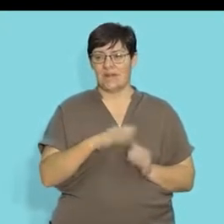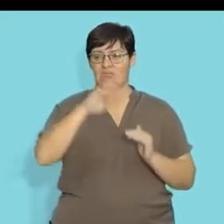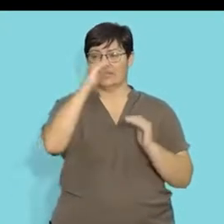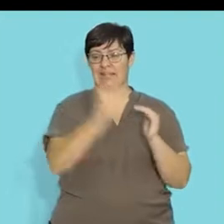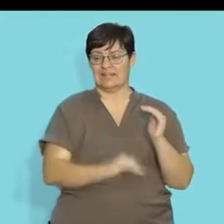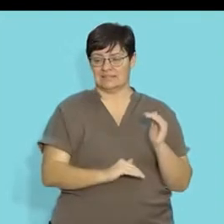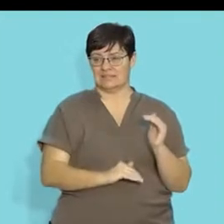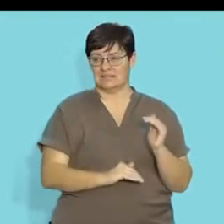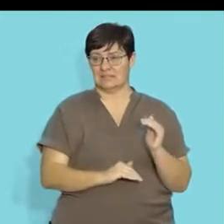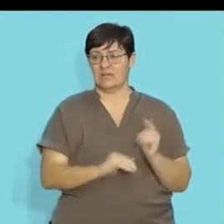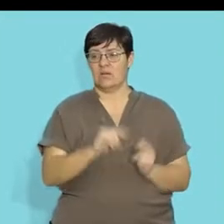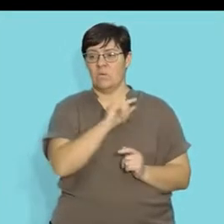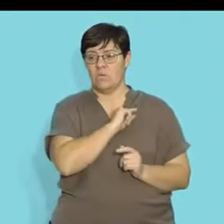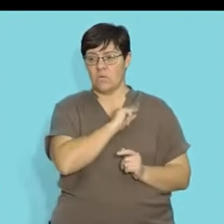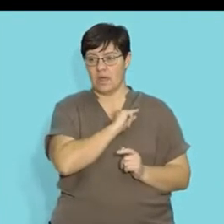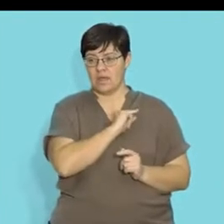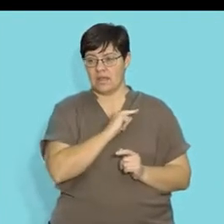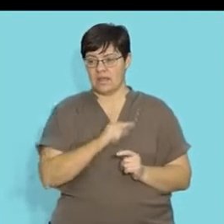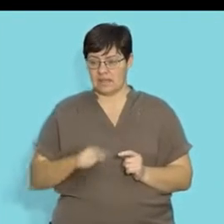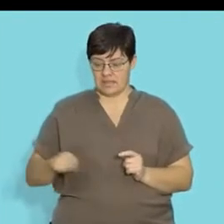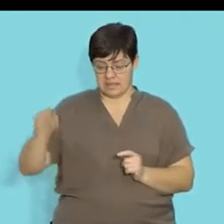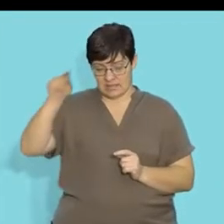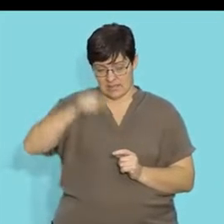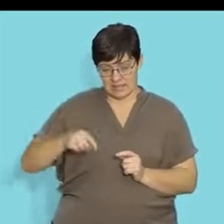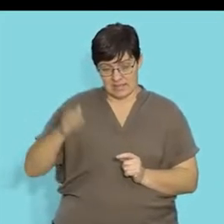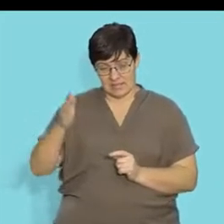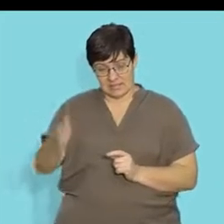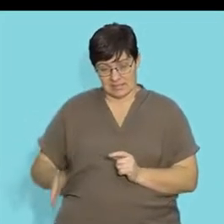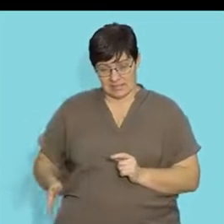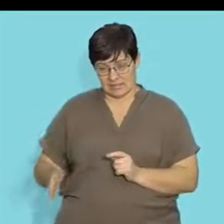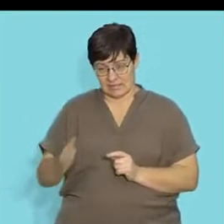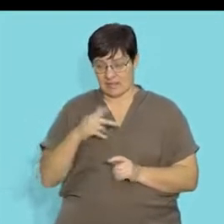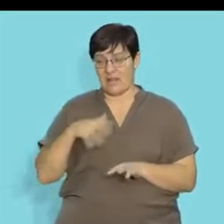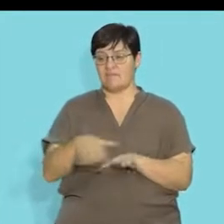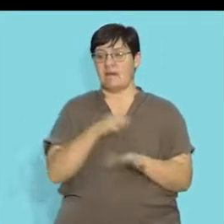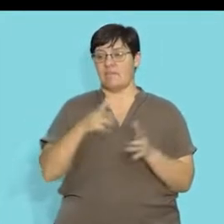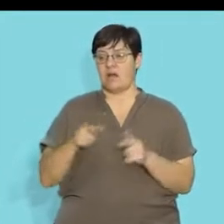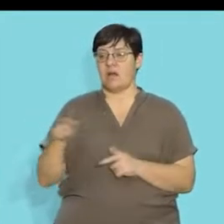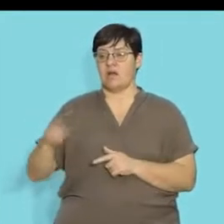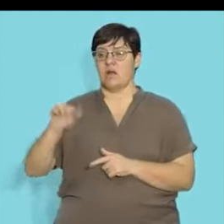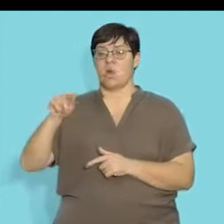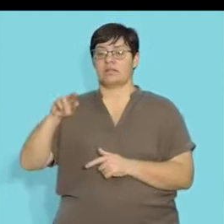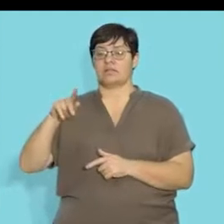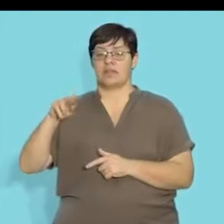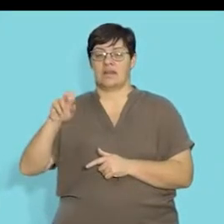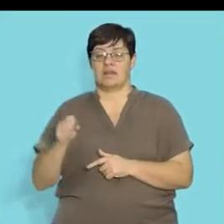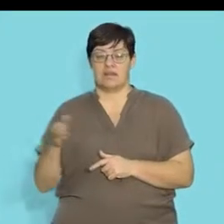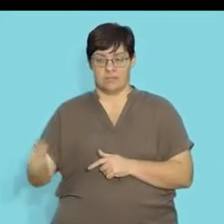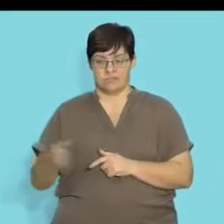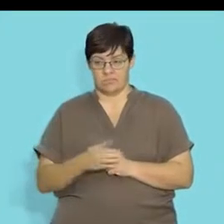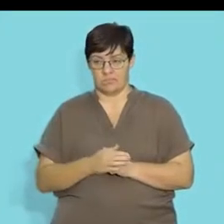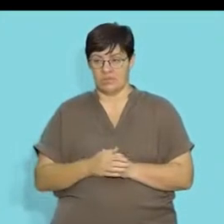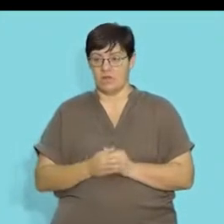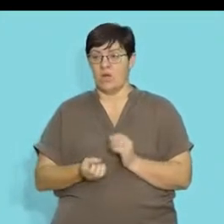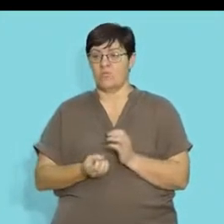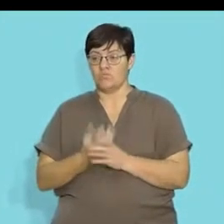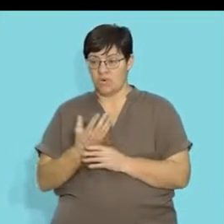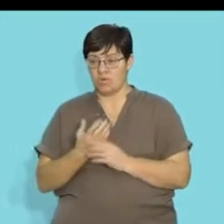are significantly reduced. And that's because in this lane here, you can see that the farmer has applied auxins, and these